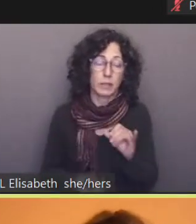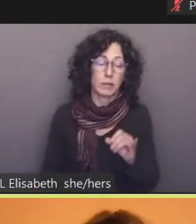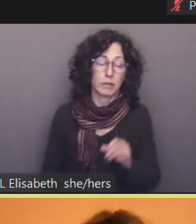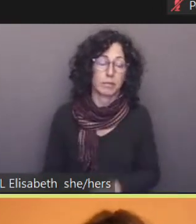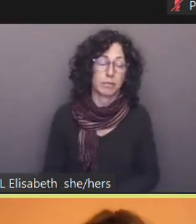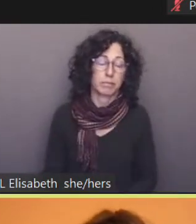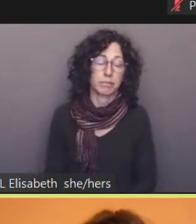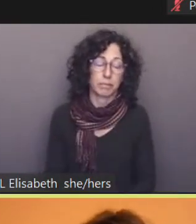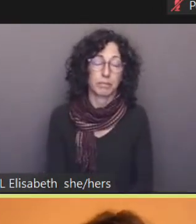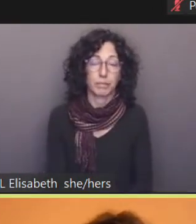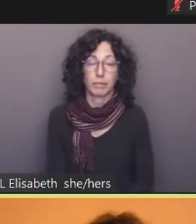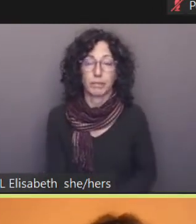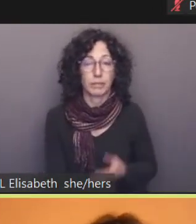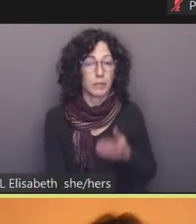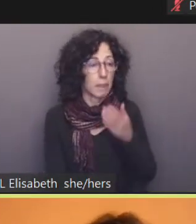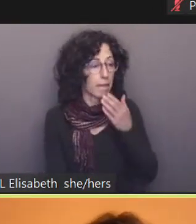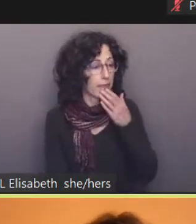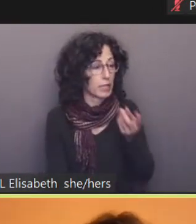Thank you, doctors.